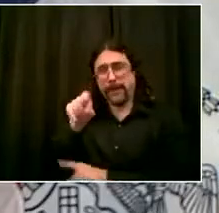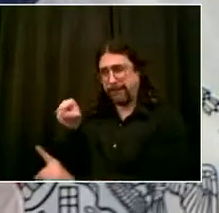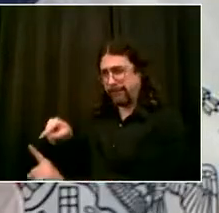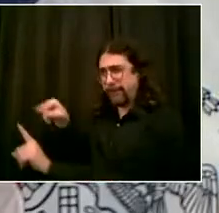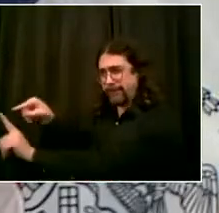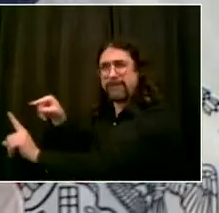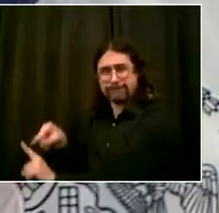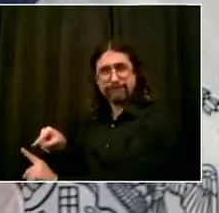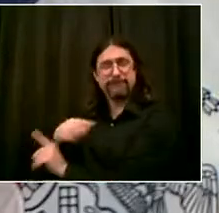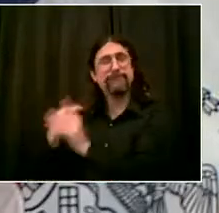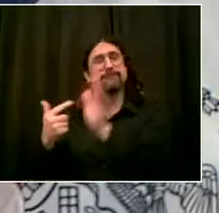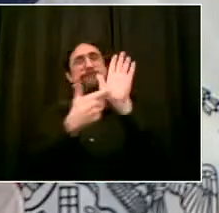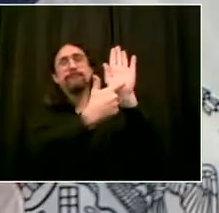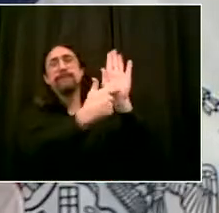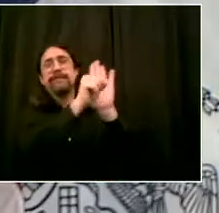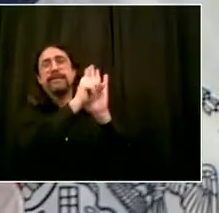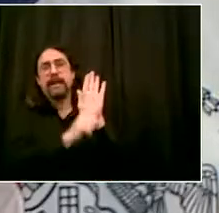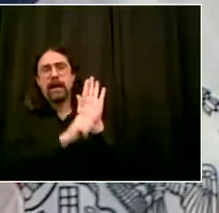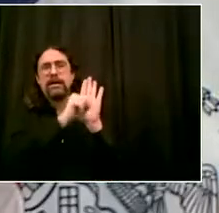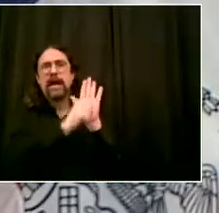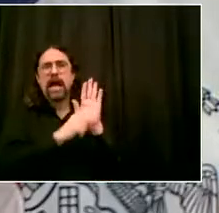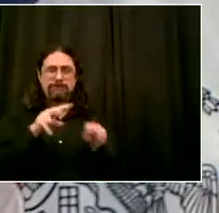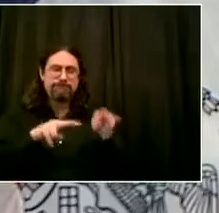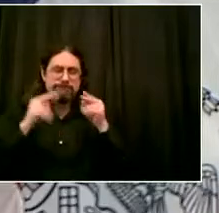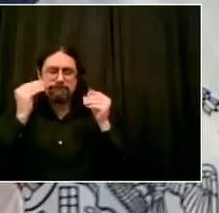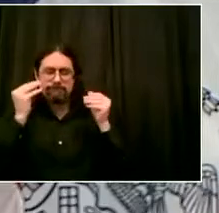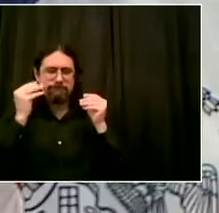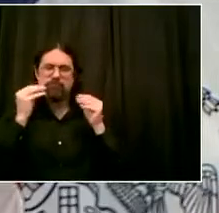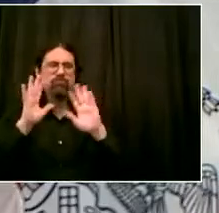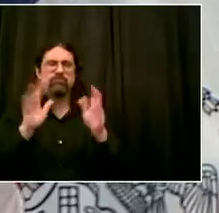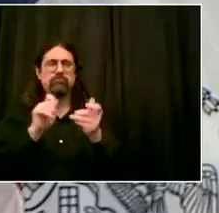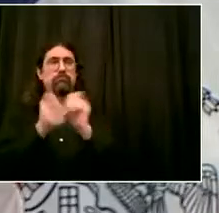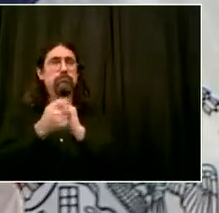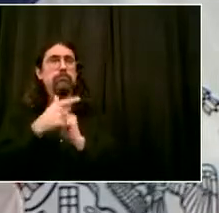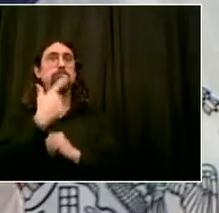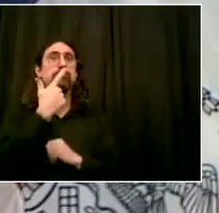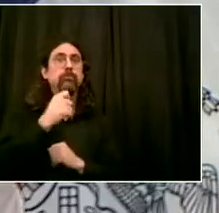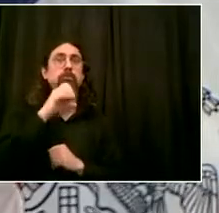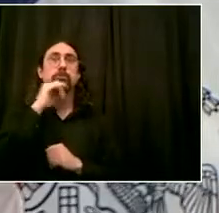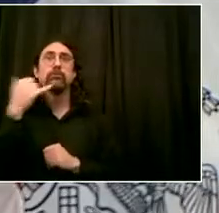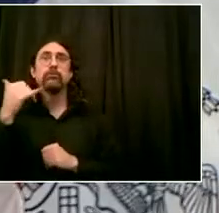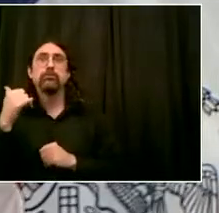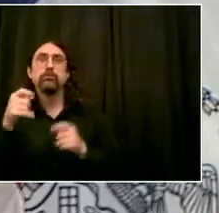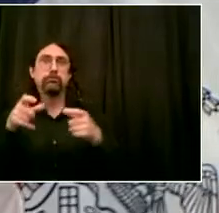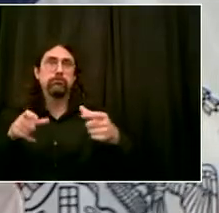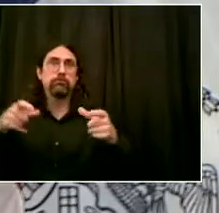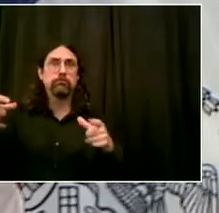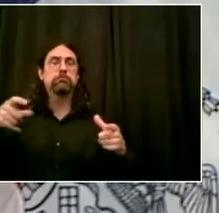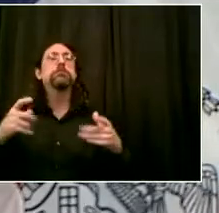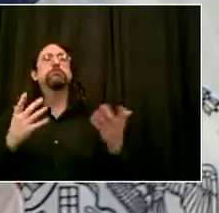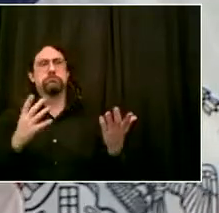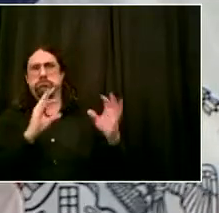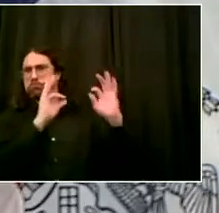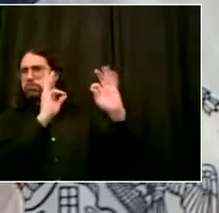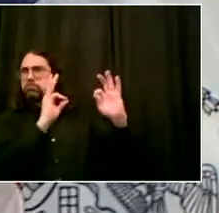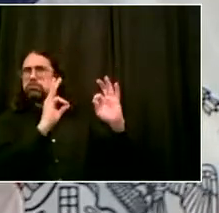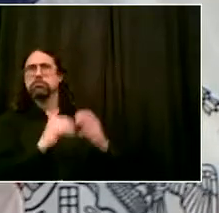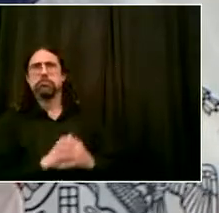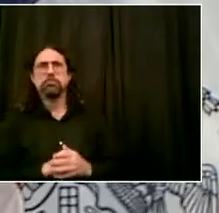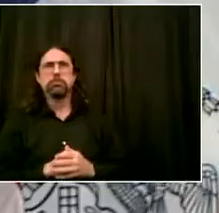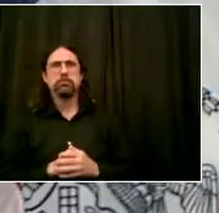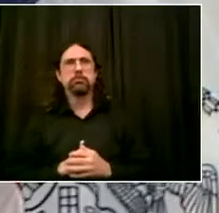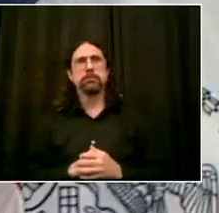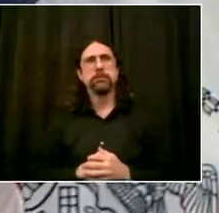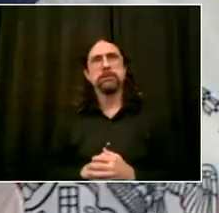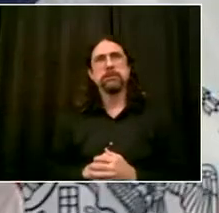as early as next week uh the planning and the logistics it'll take which was referred to an earlier question